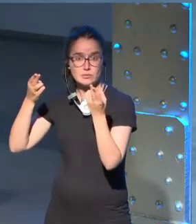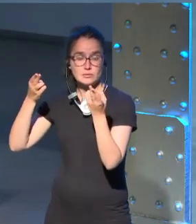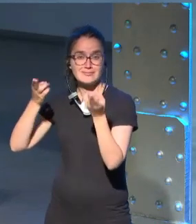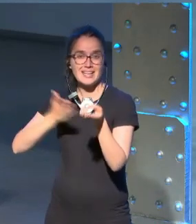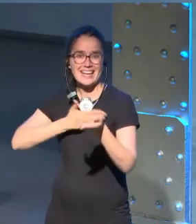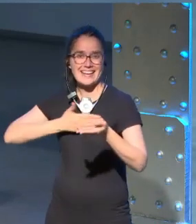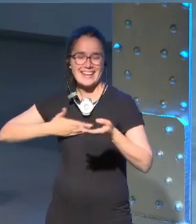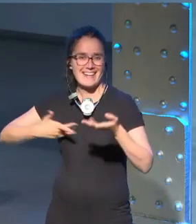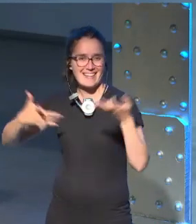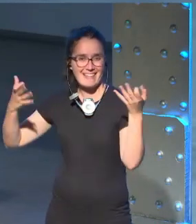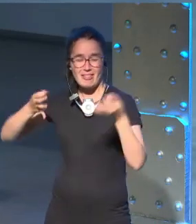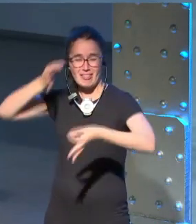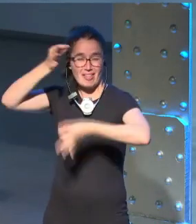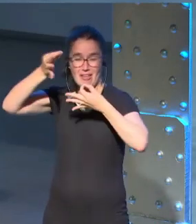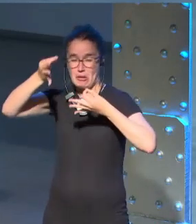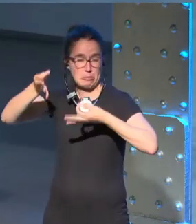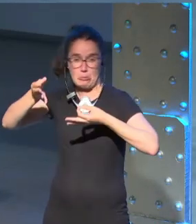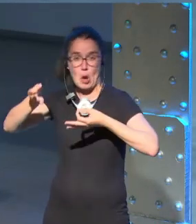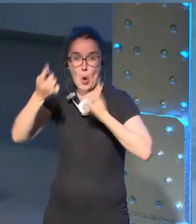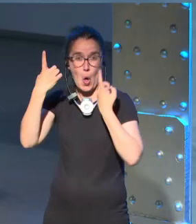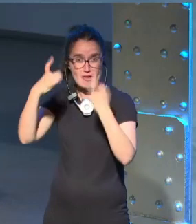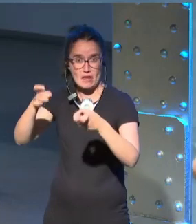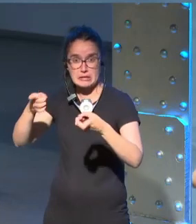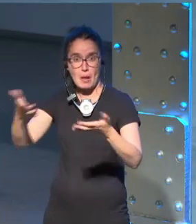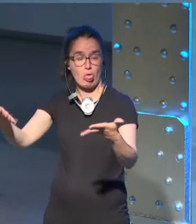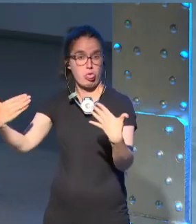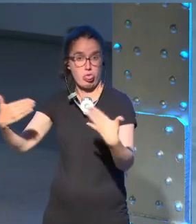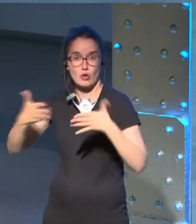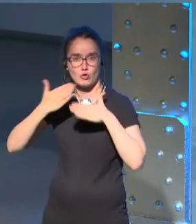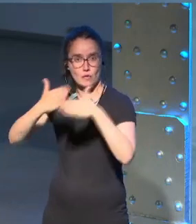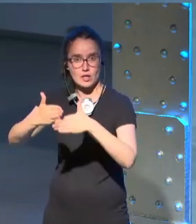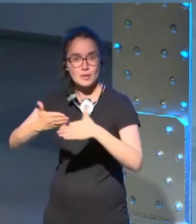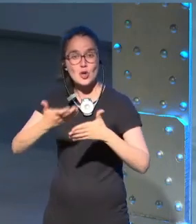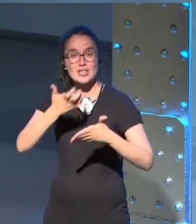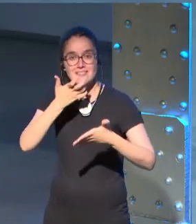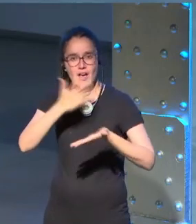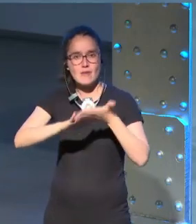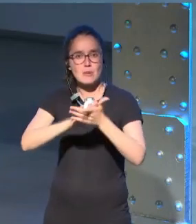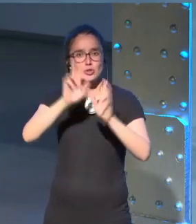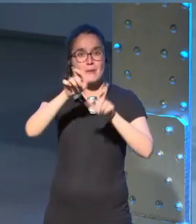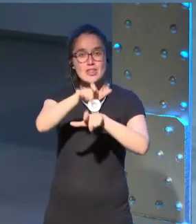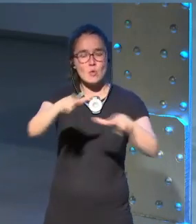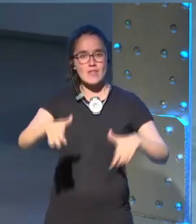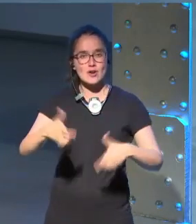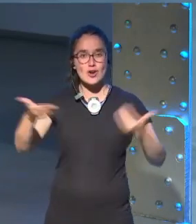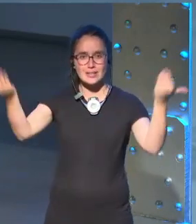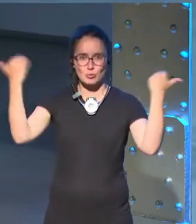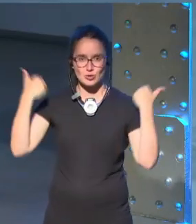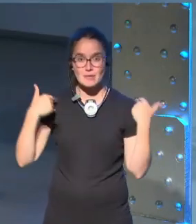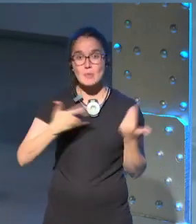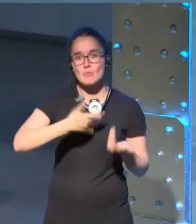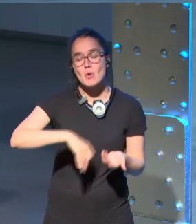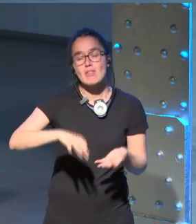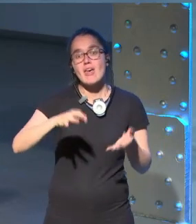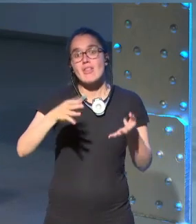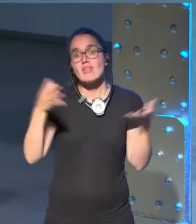But maybe if you want to talk about being a responsible citizen, maybe it involves absorbing a little bit more